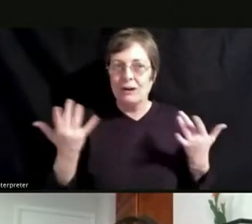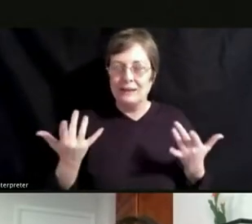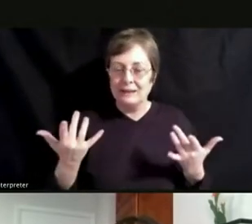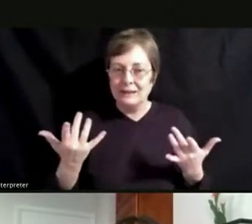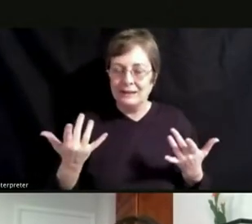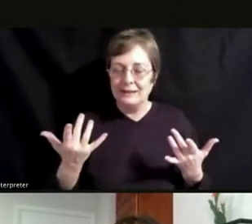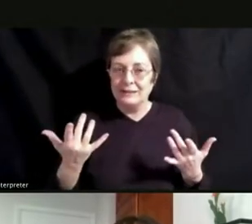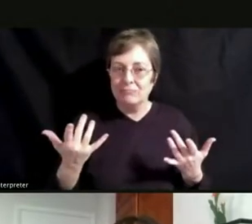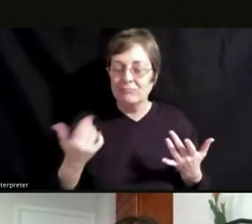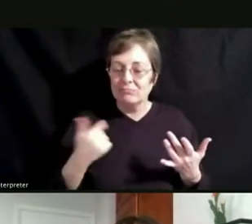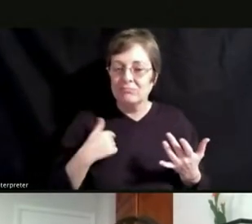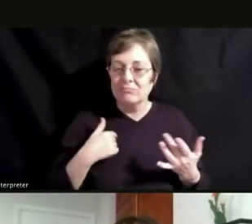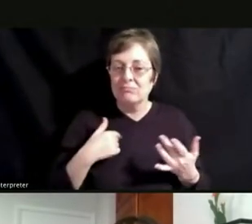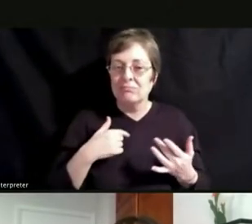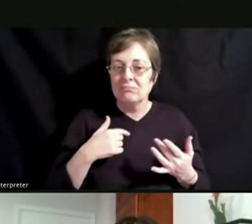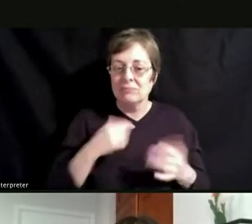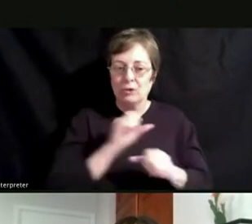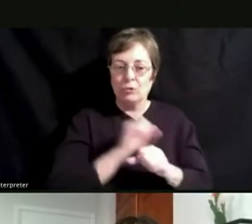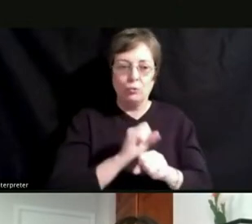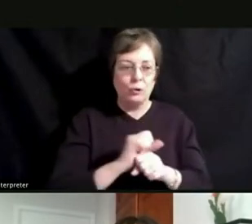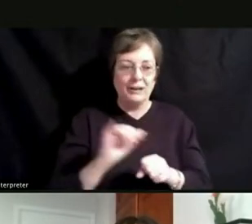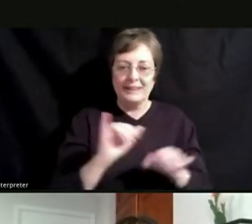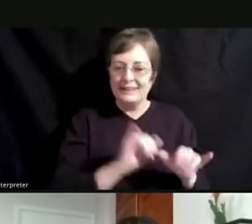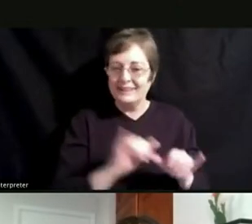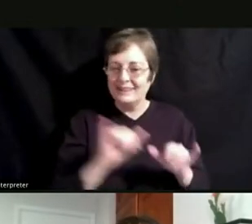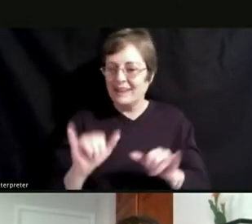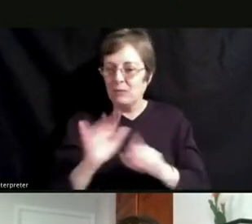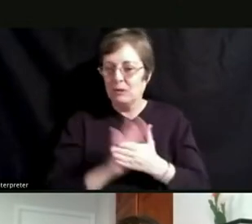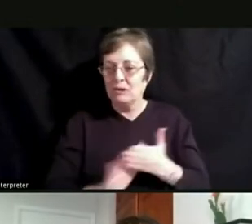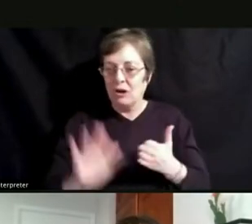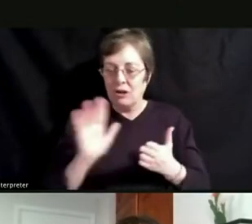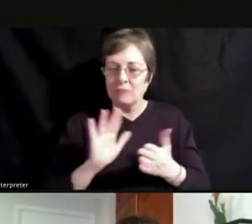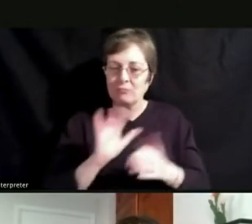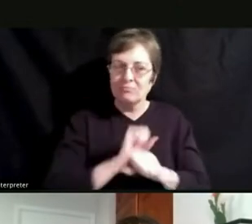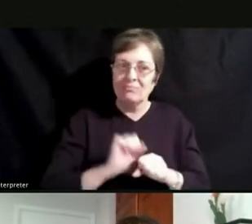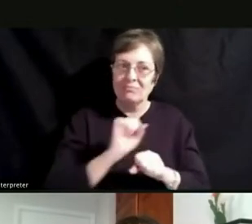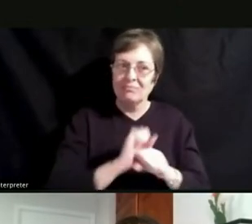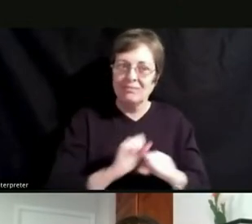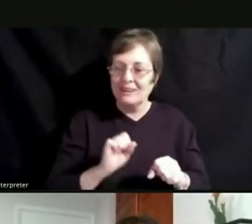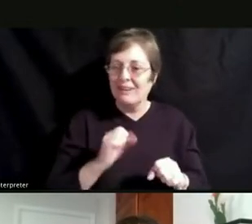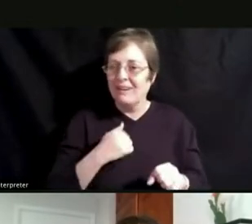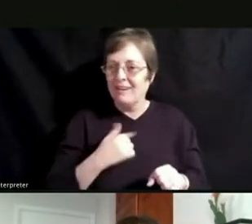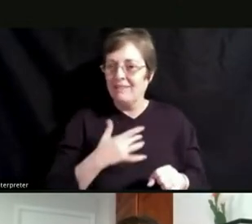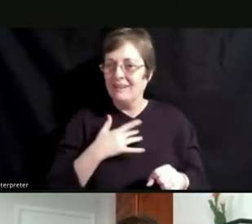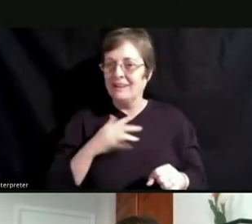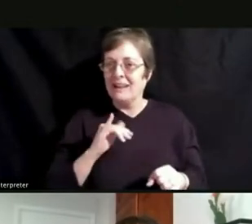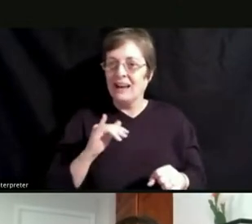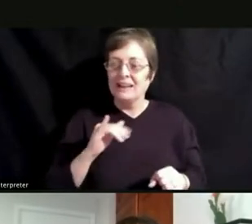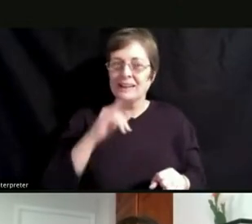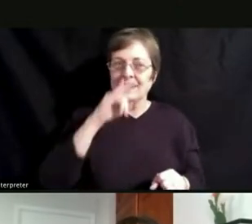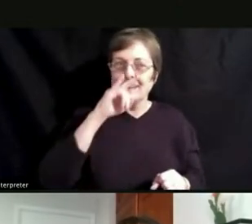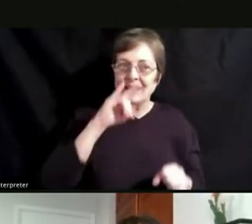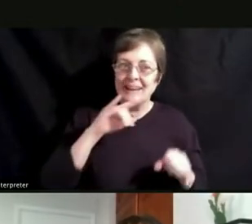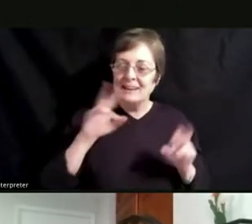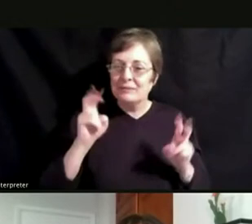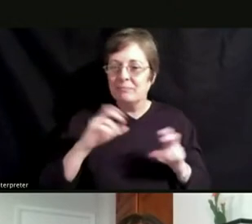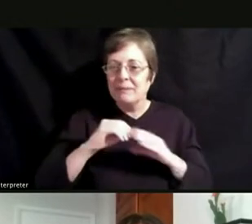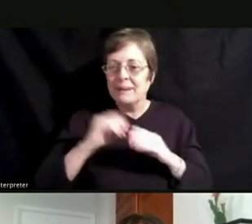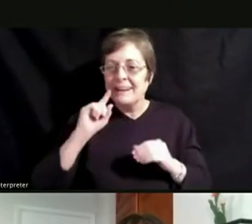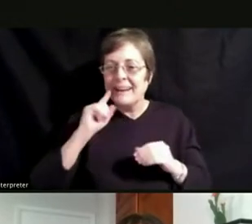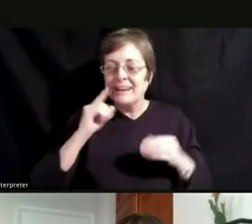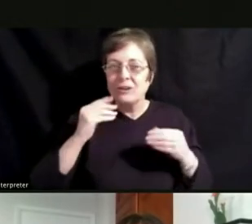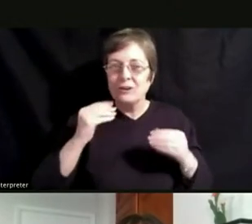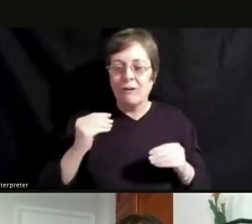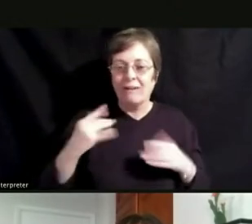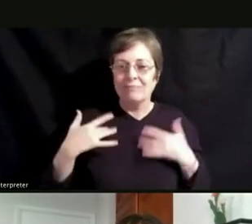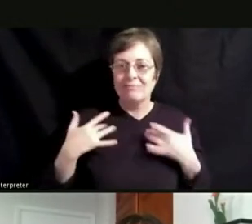I worked as if I were still in college, because it was almost like a kid in a candy store, if you will, just because it was